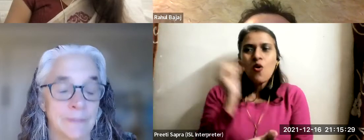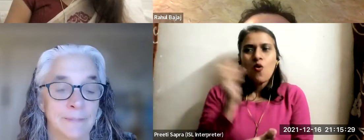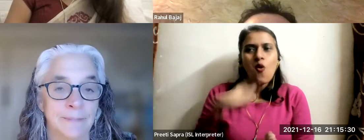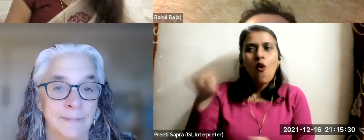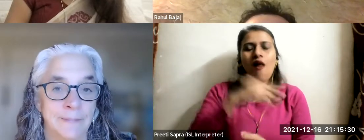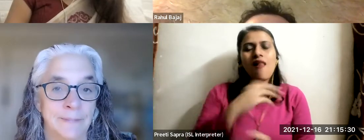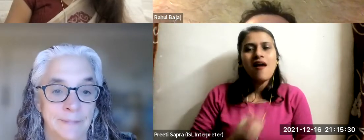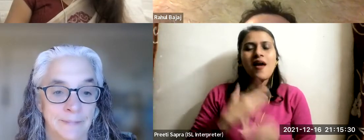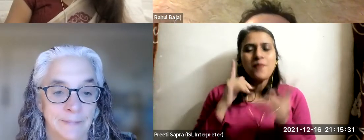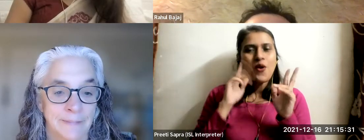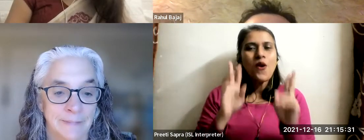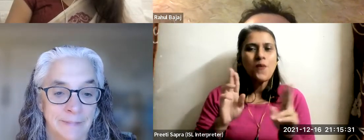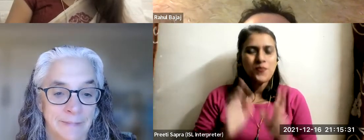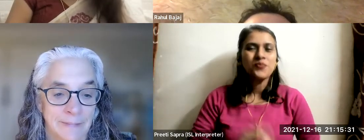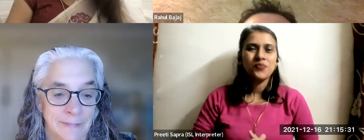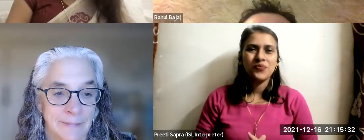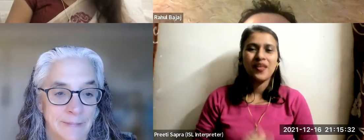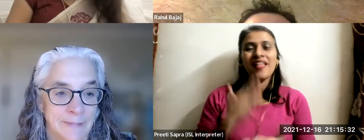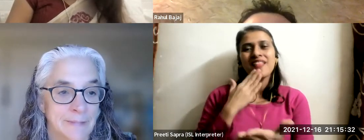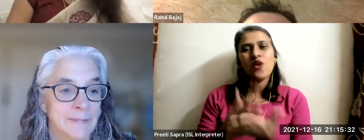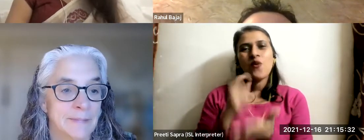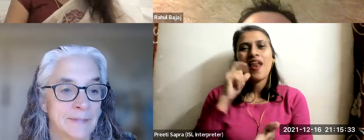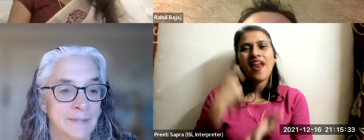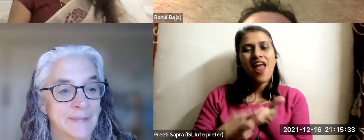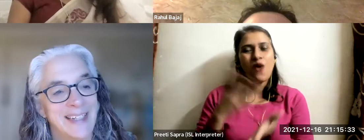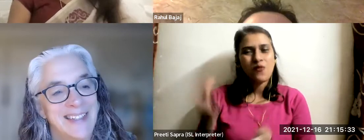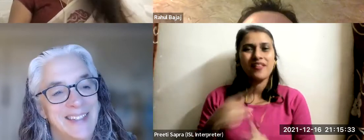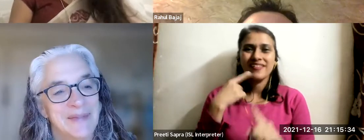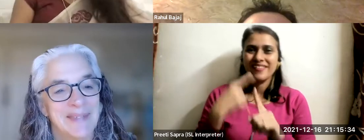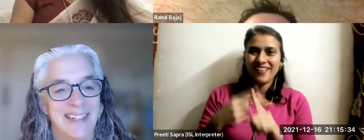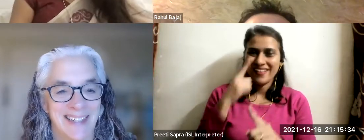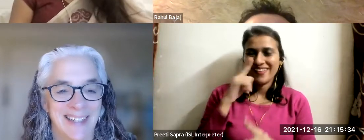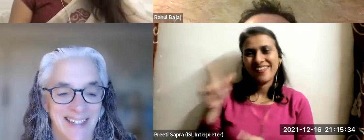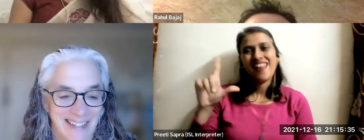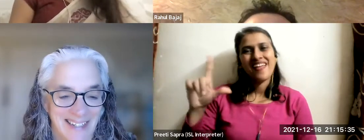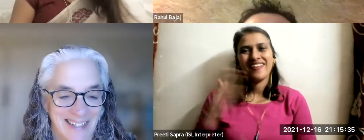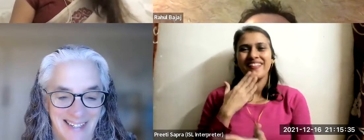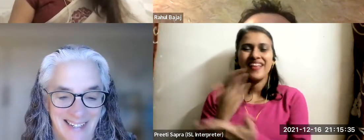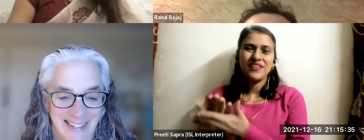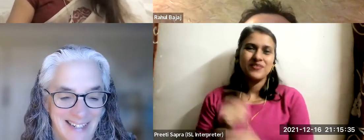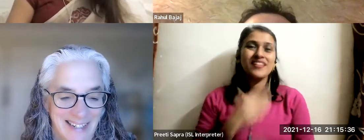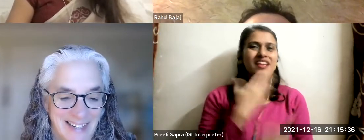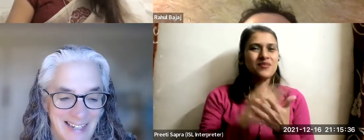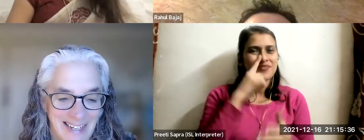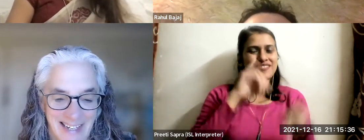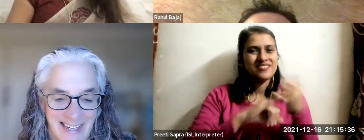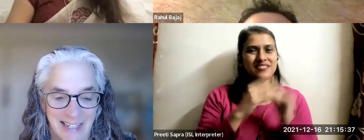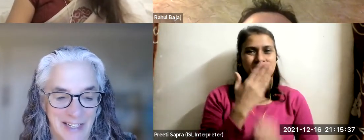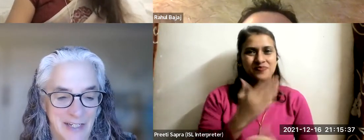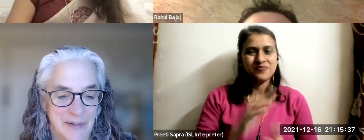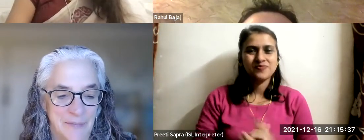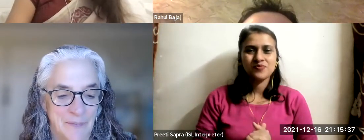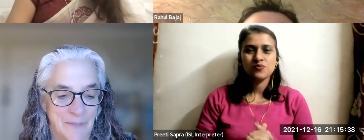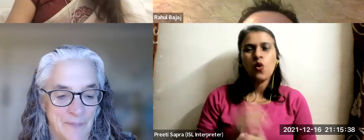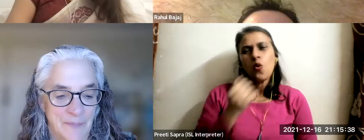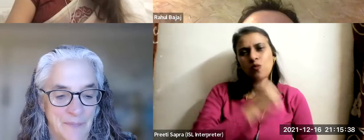honor. Thank Thanks you, so Rahul. much. And thank you, Lainey. Yes. Thank you, Shilpi. And I'm sorry to those whose questions we